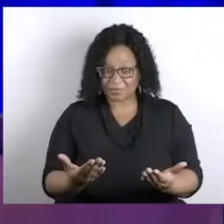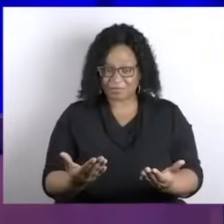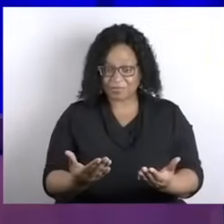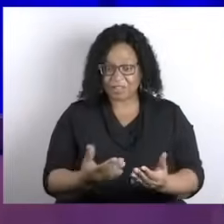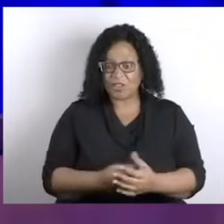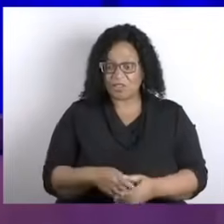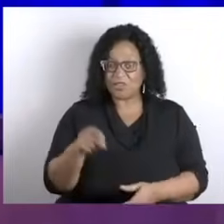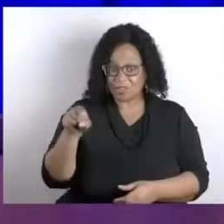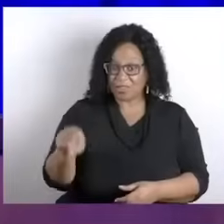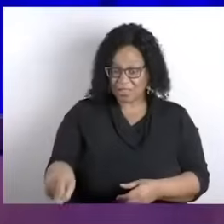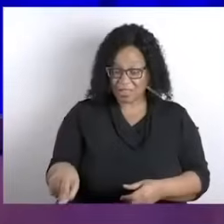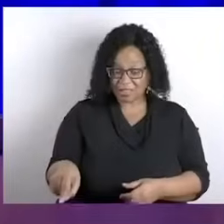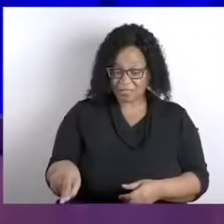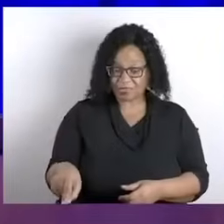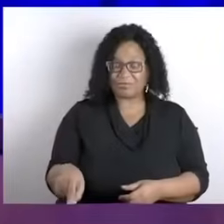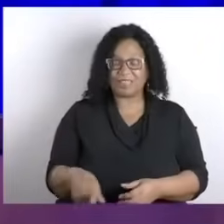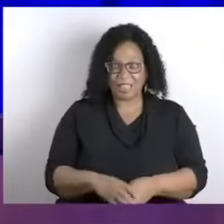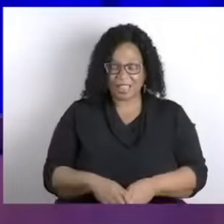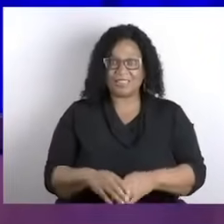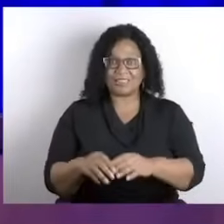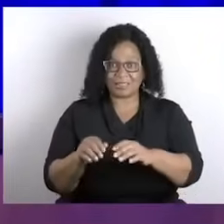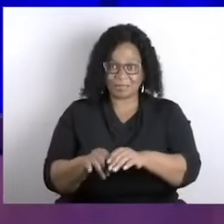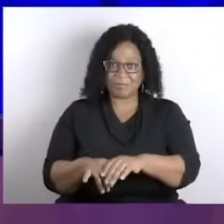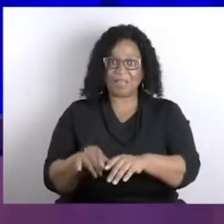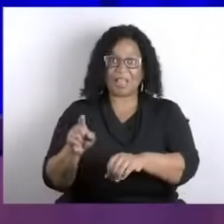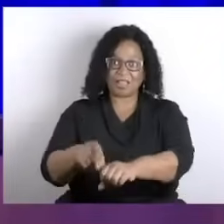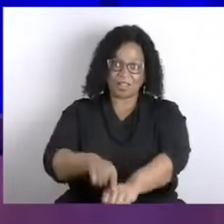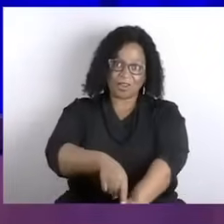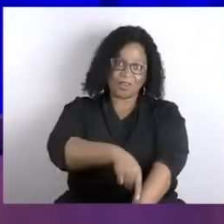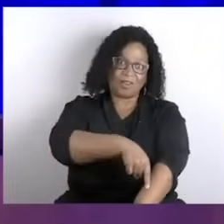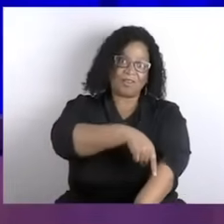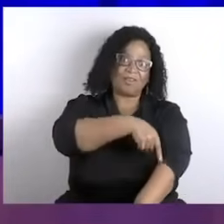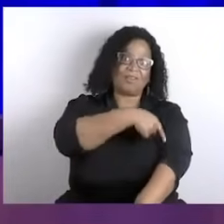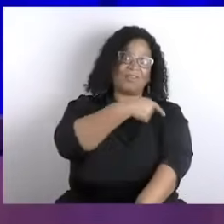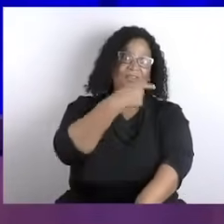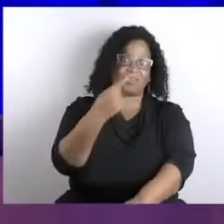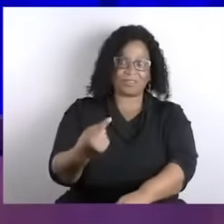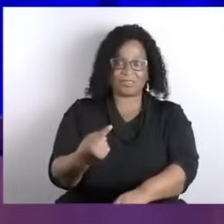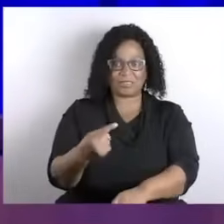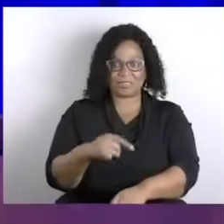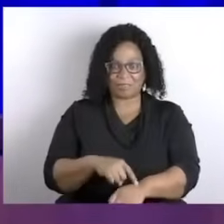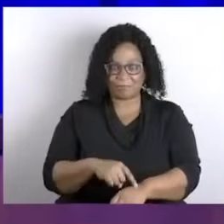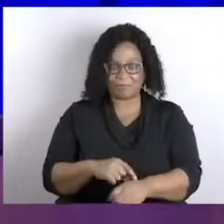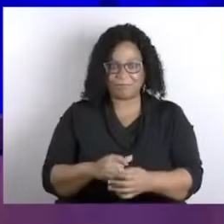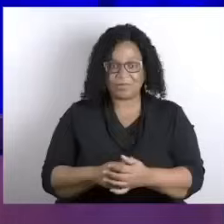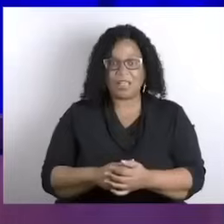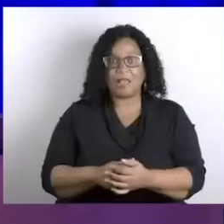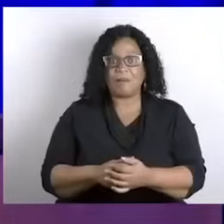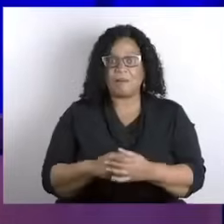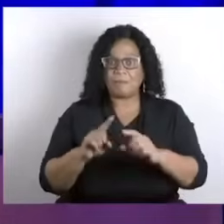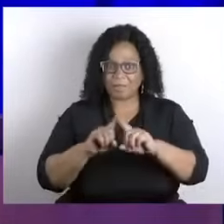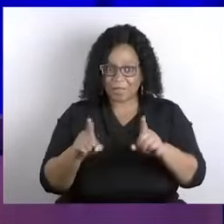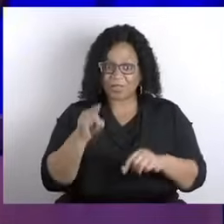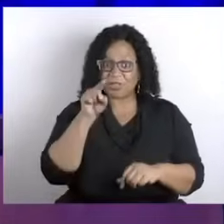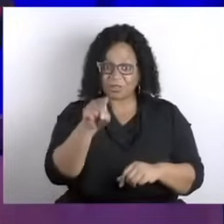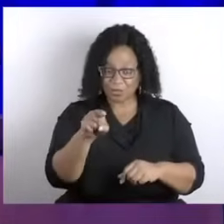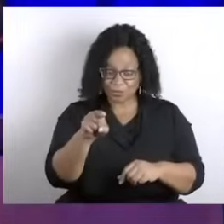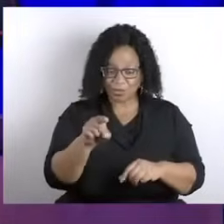extended exile. But even though it's an extended exile, I need you to be active about making your